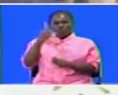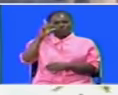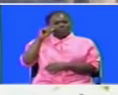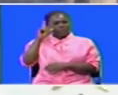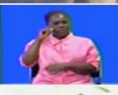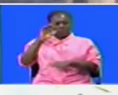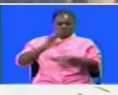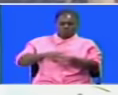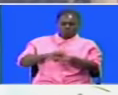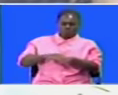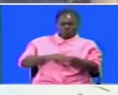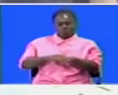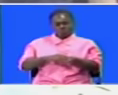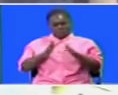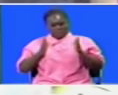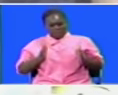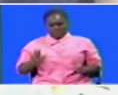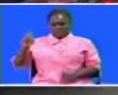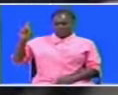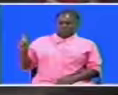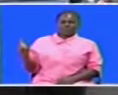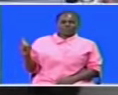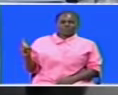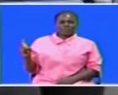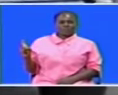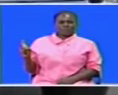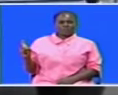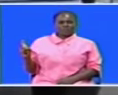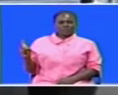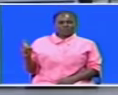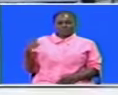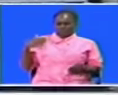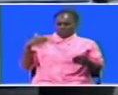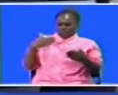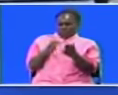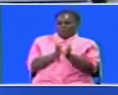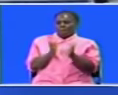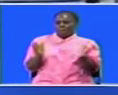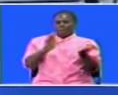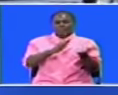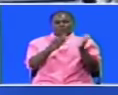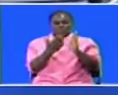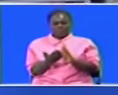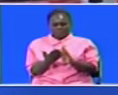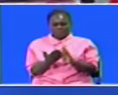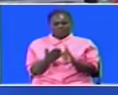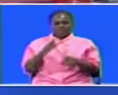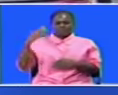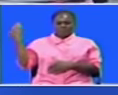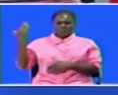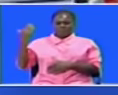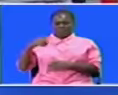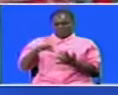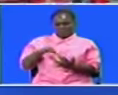cool, calm and collected chief executive. Nearly every public appearance was a statement on its